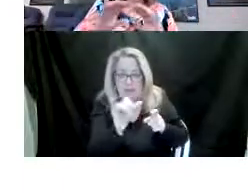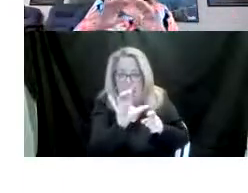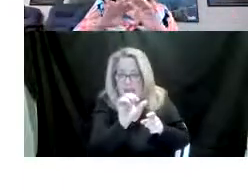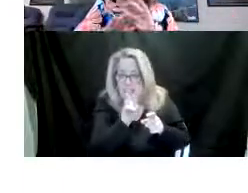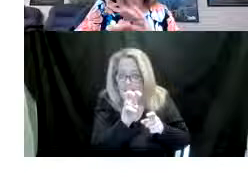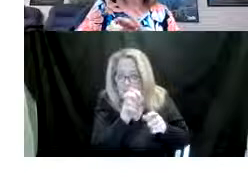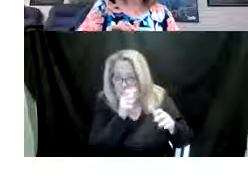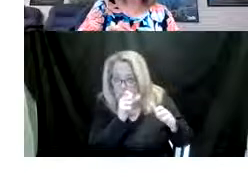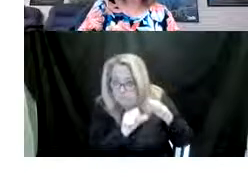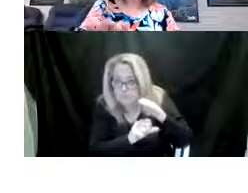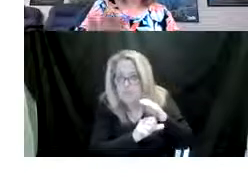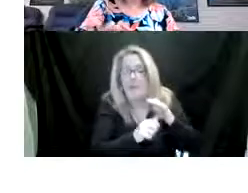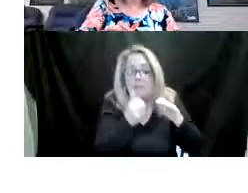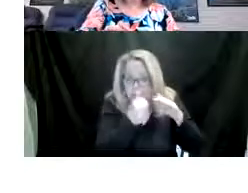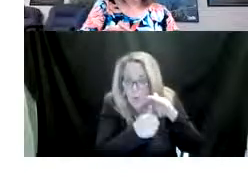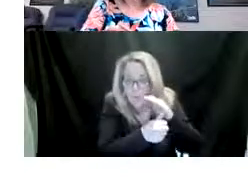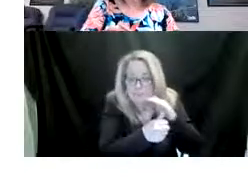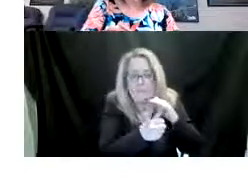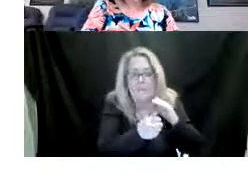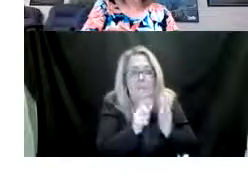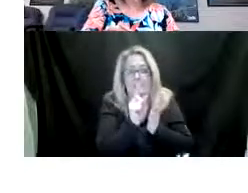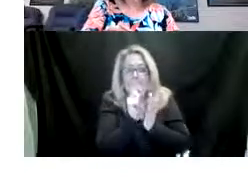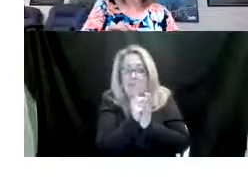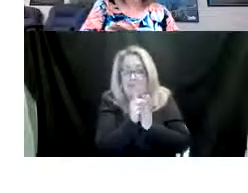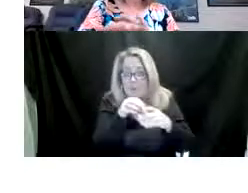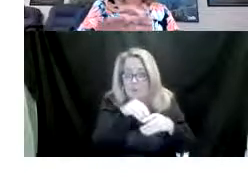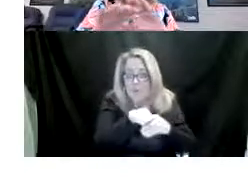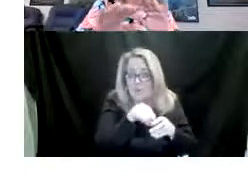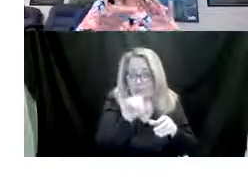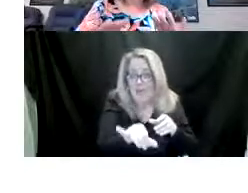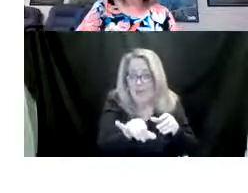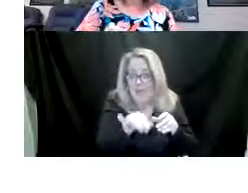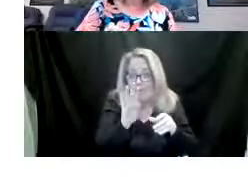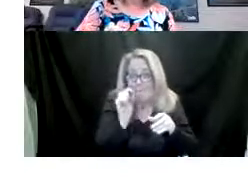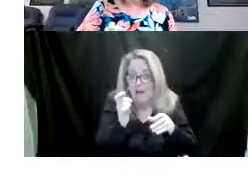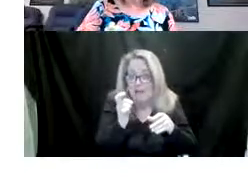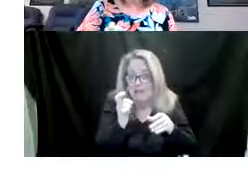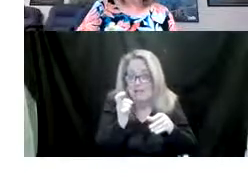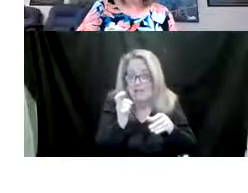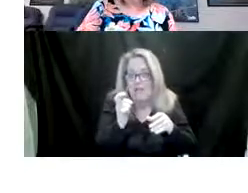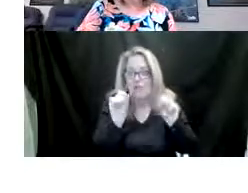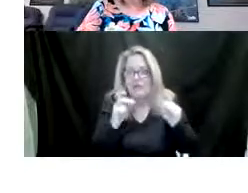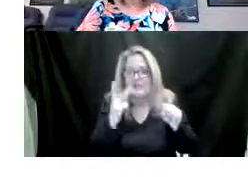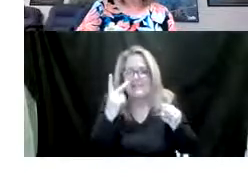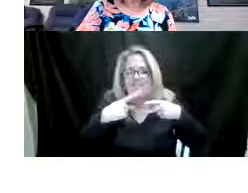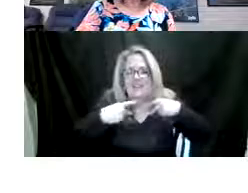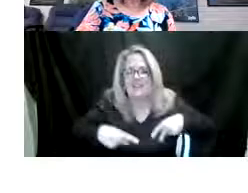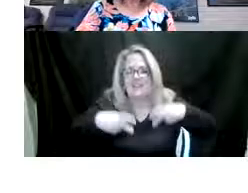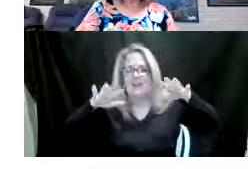in. And the minute he was placed into this space, he physically, you could see him